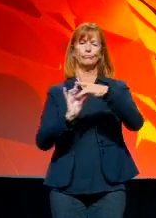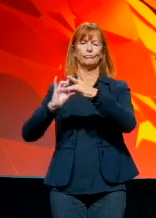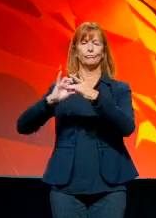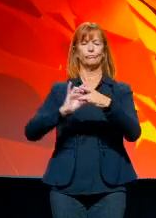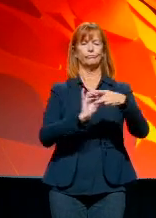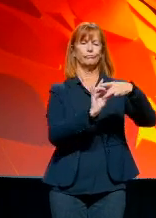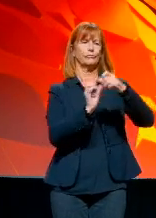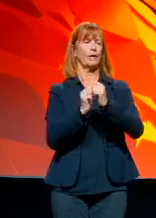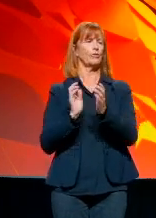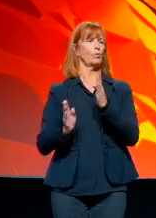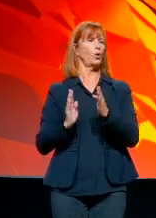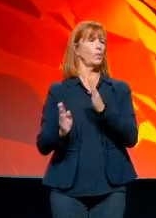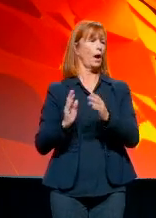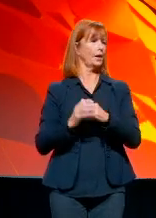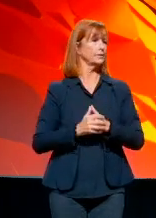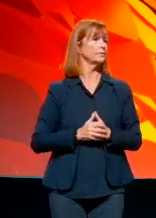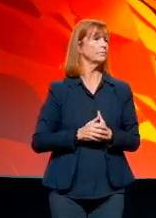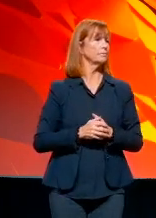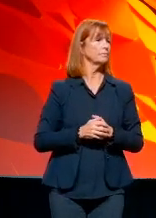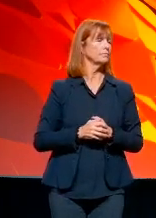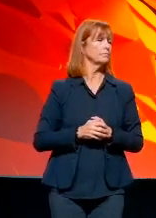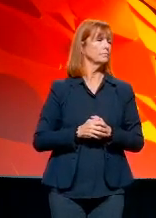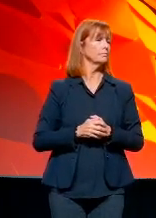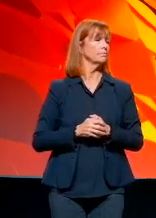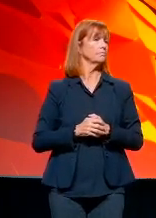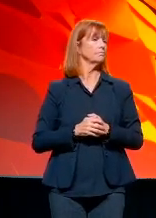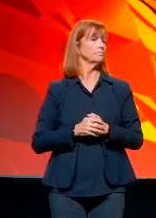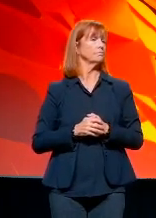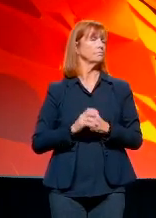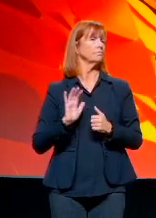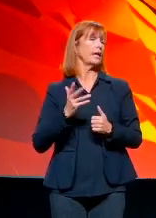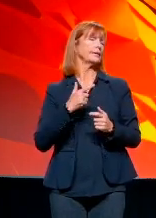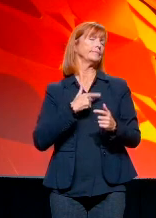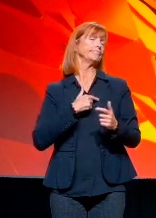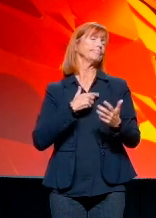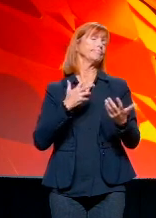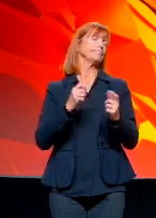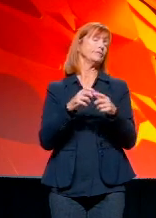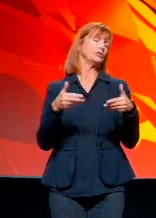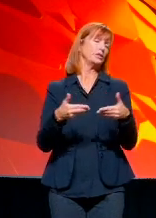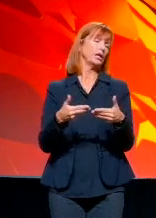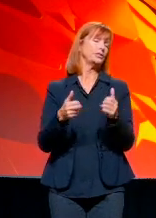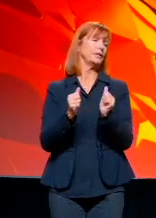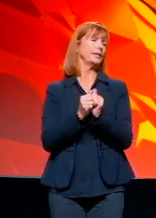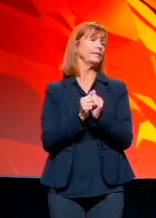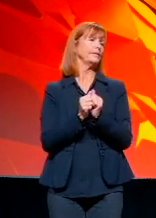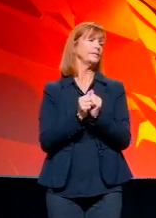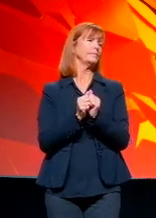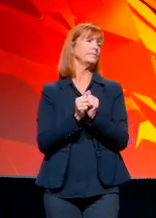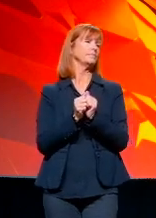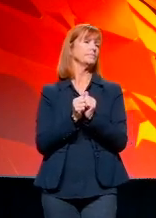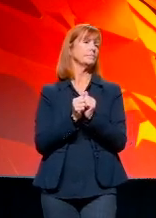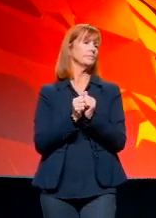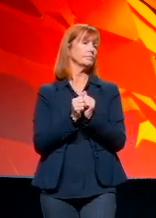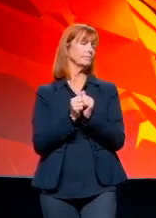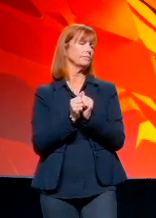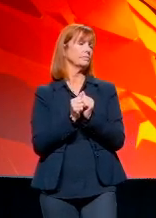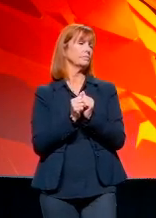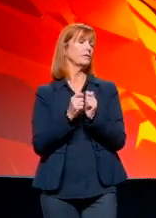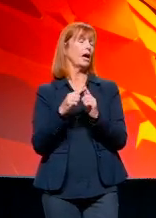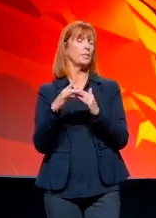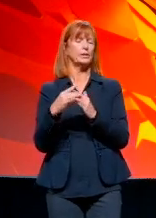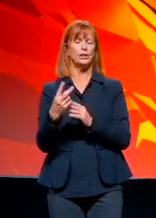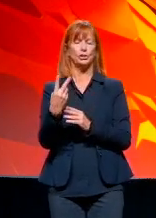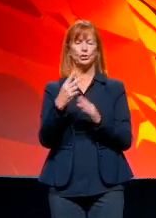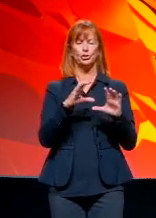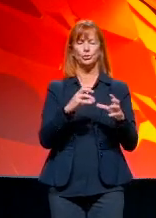of our goal. As a introduction said, that I've been leading these two research teams, both at UT Austin